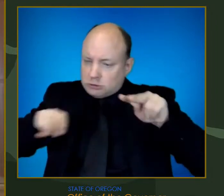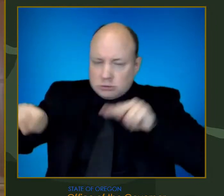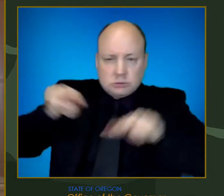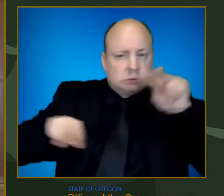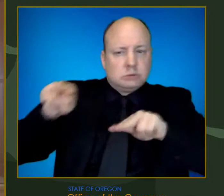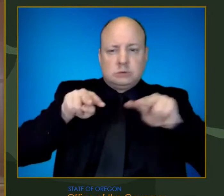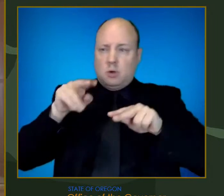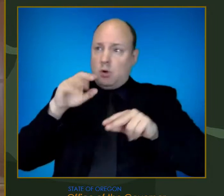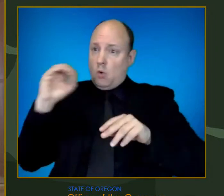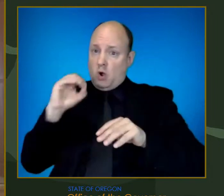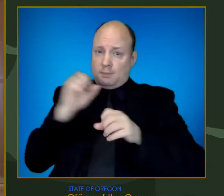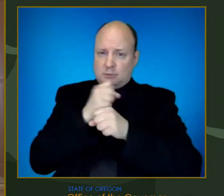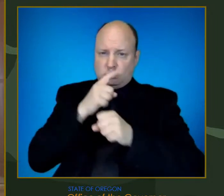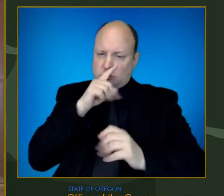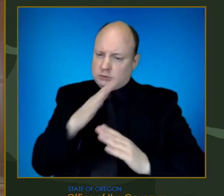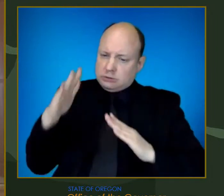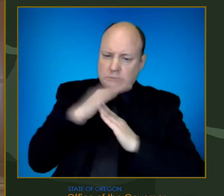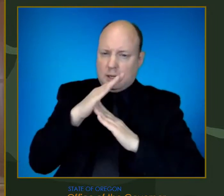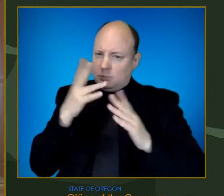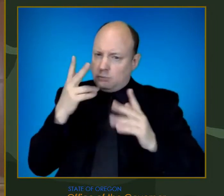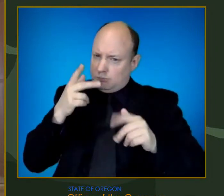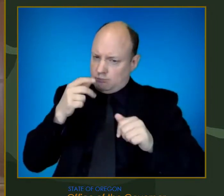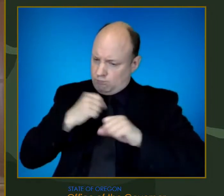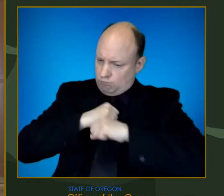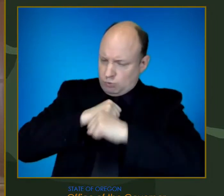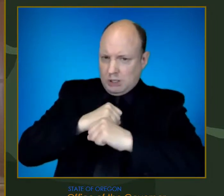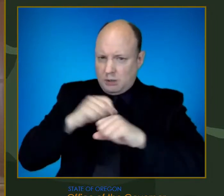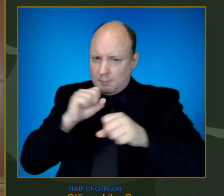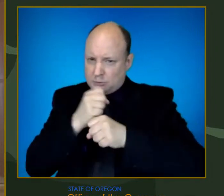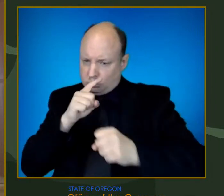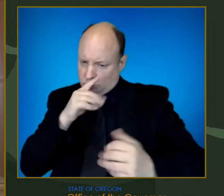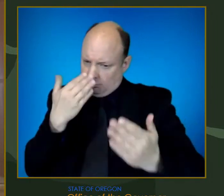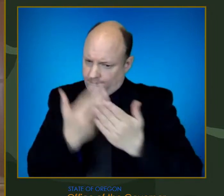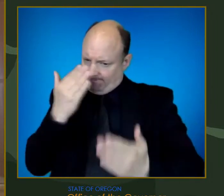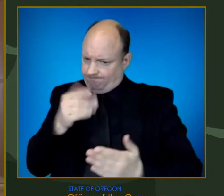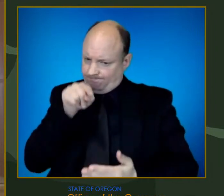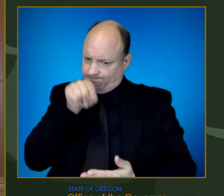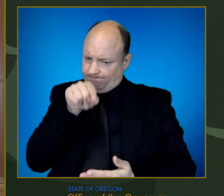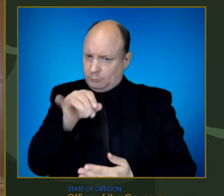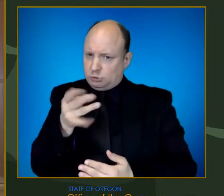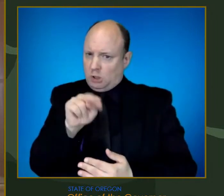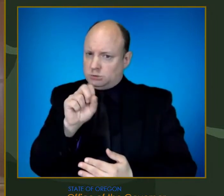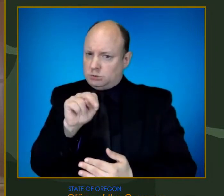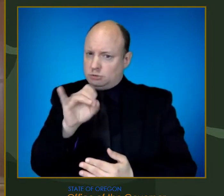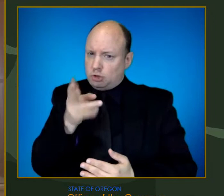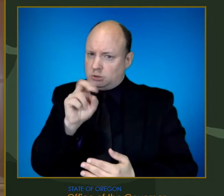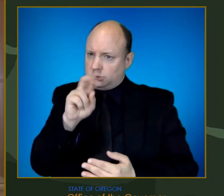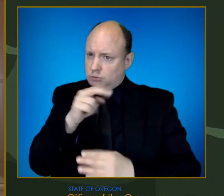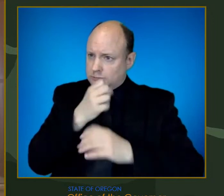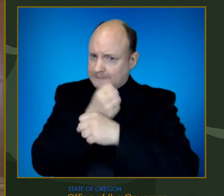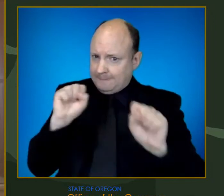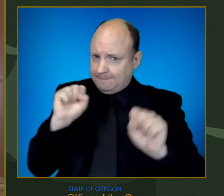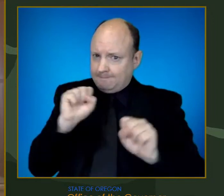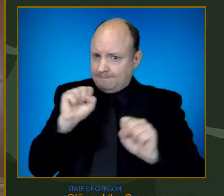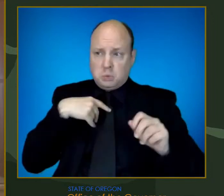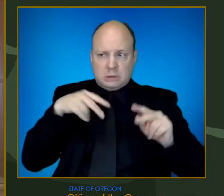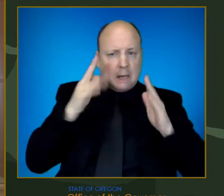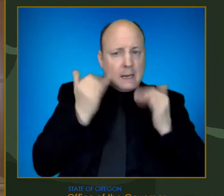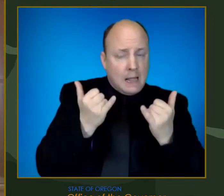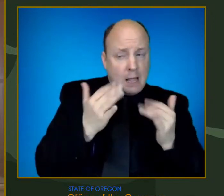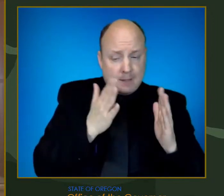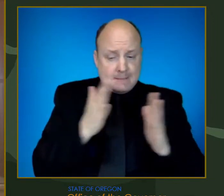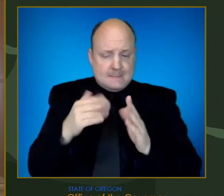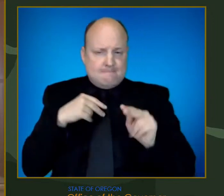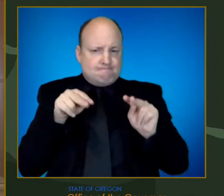to make sure that safety is at the forefront of our efforts. In terms of